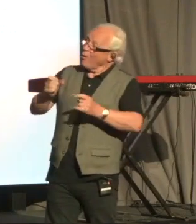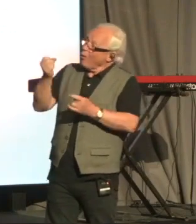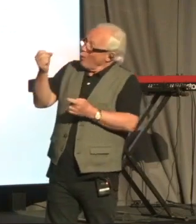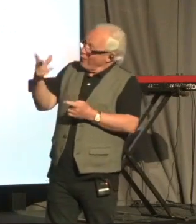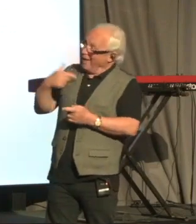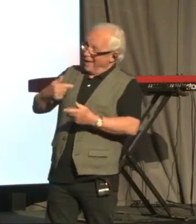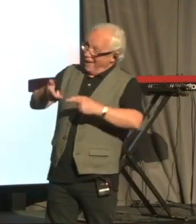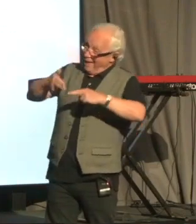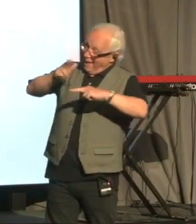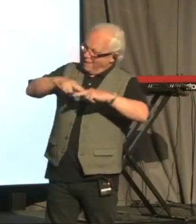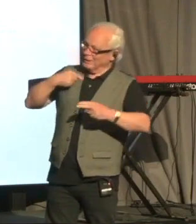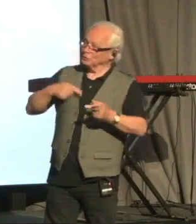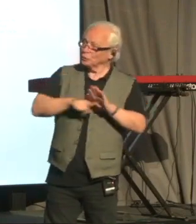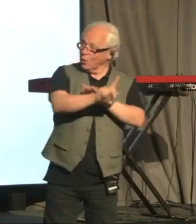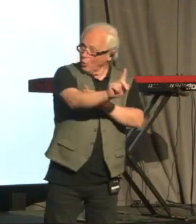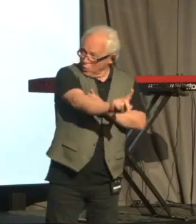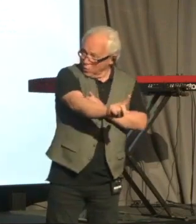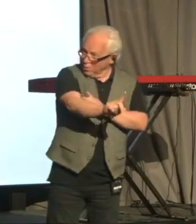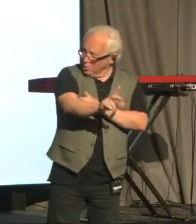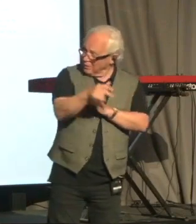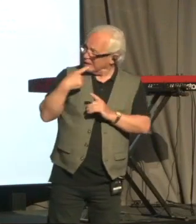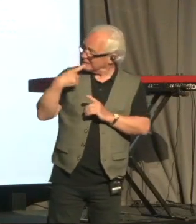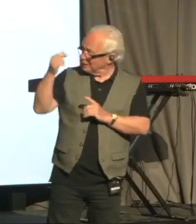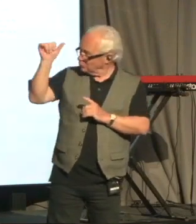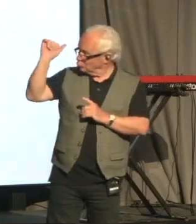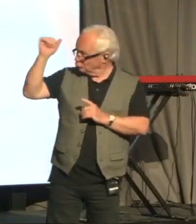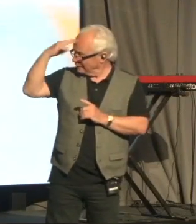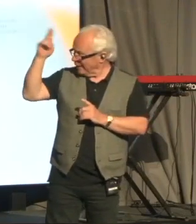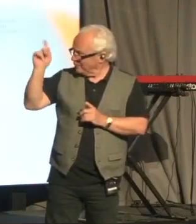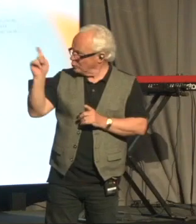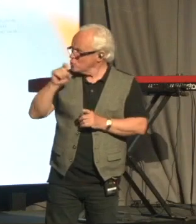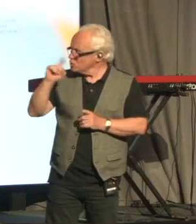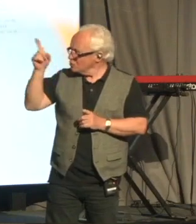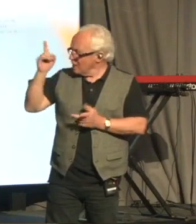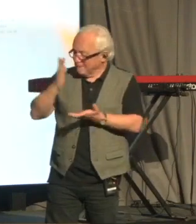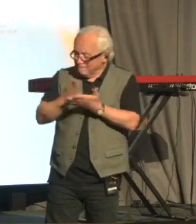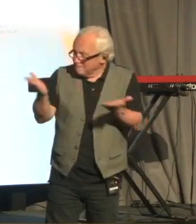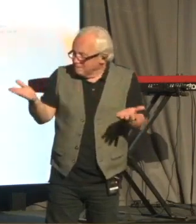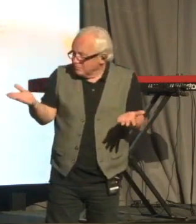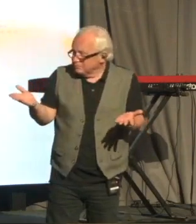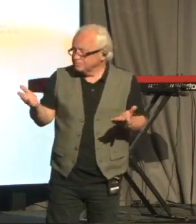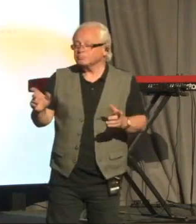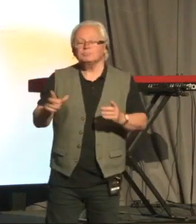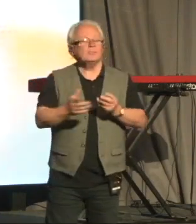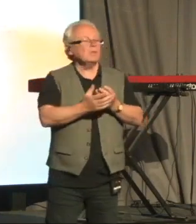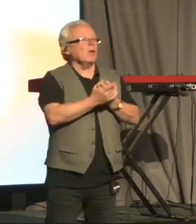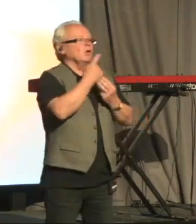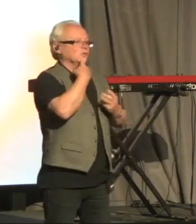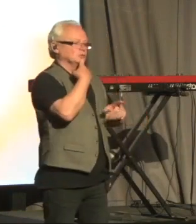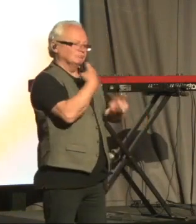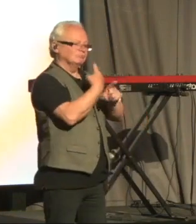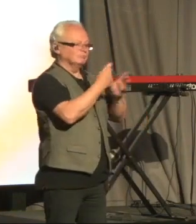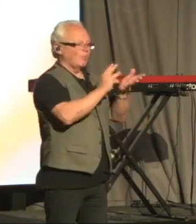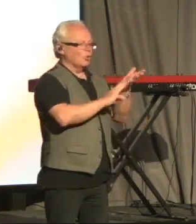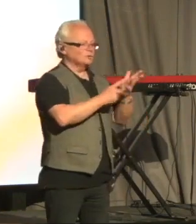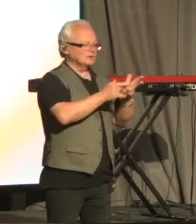sent me? What will I tell them your name is?" And God says to